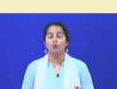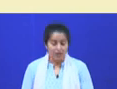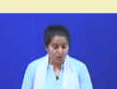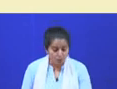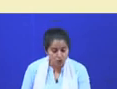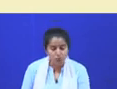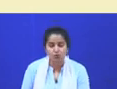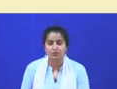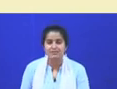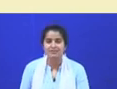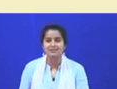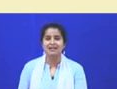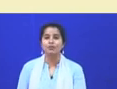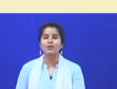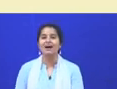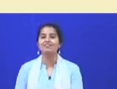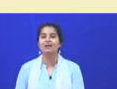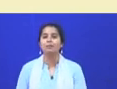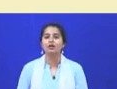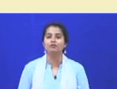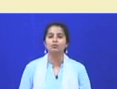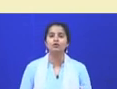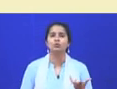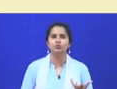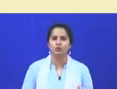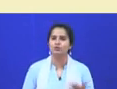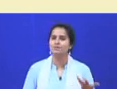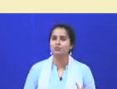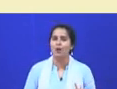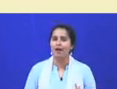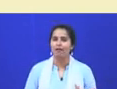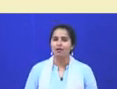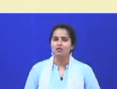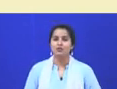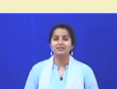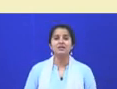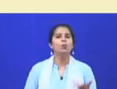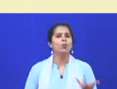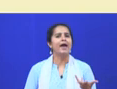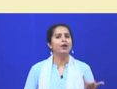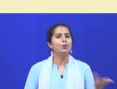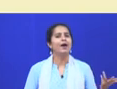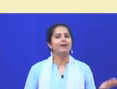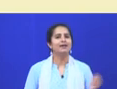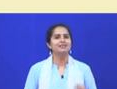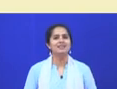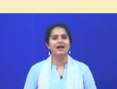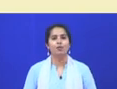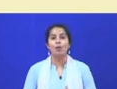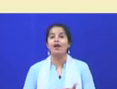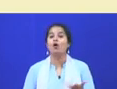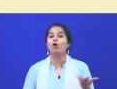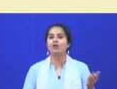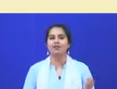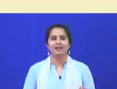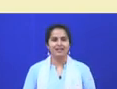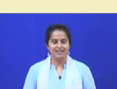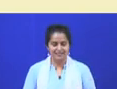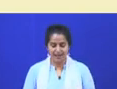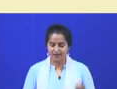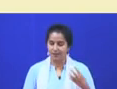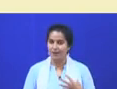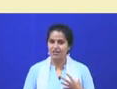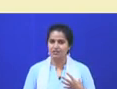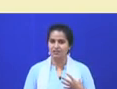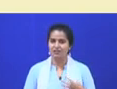asti. So, what you would notice here is that we have a doubling of the word kutra, which means where. So you can say, where is there, where all